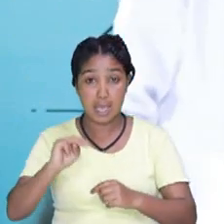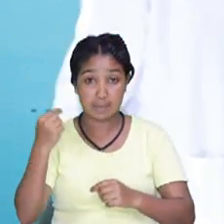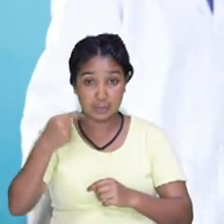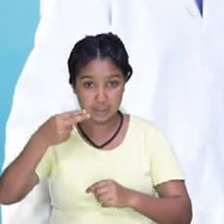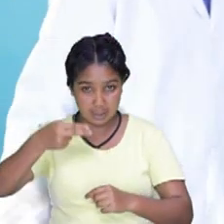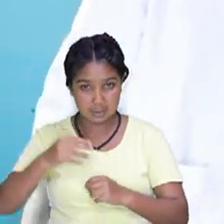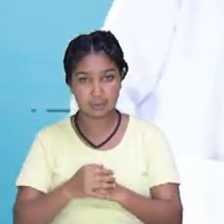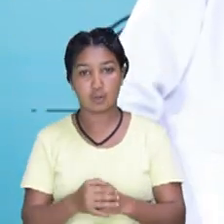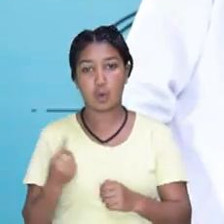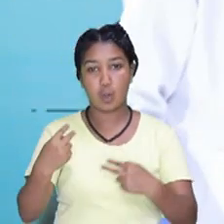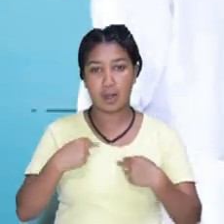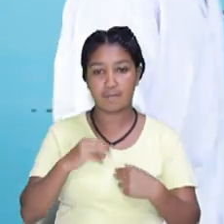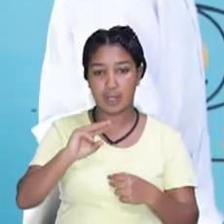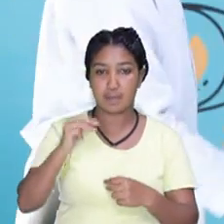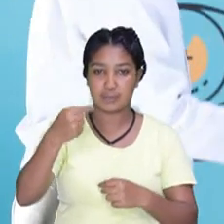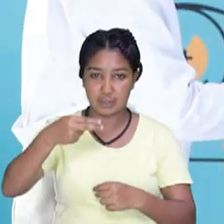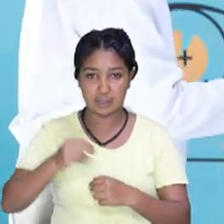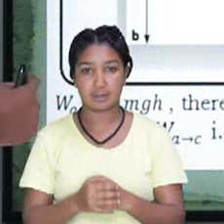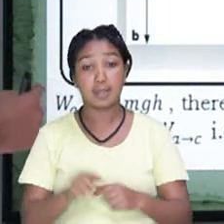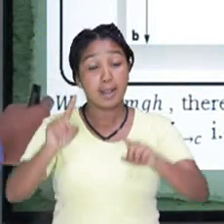mg h. We have mg h.